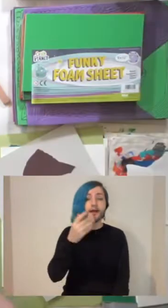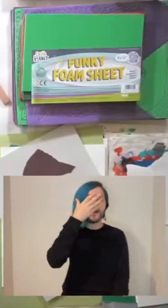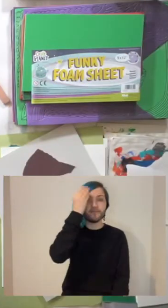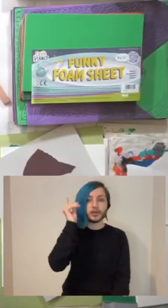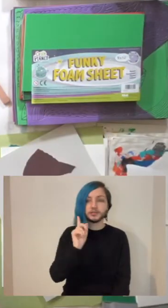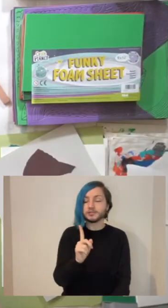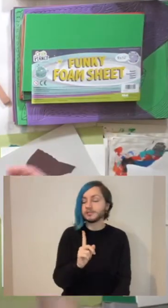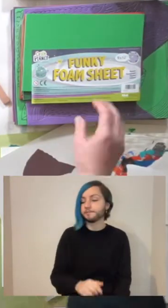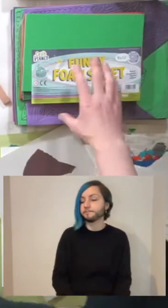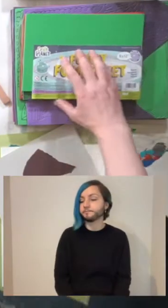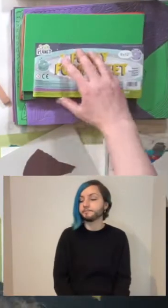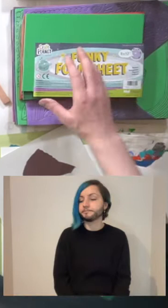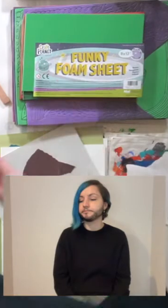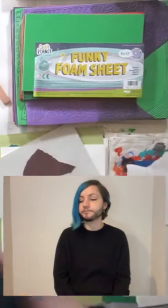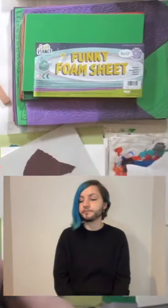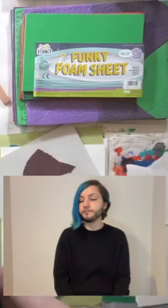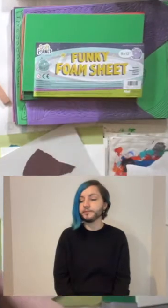I forgot on this one,